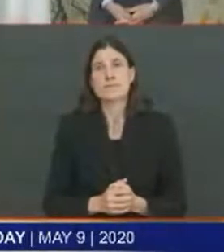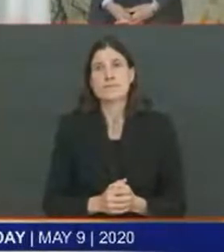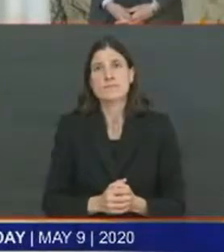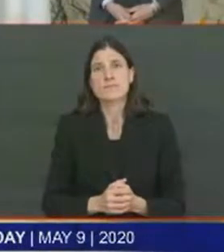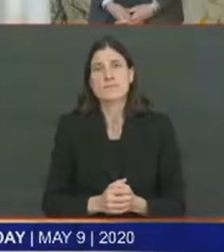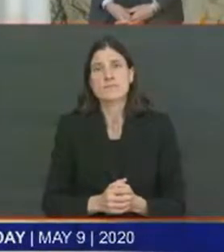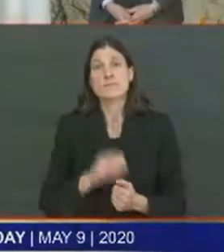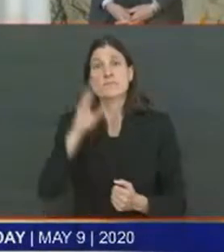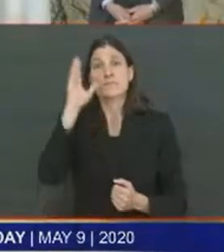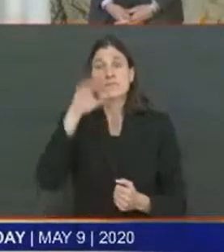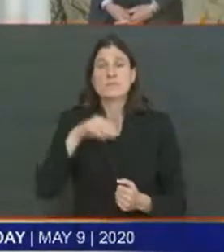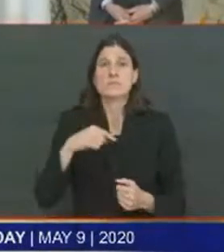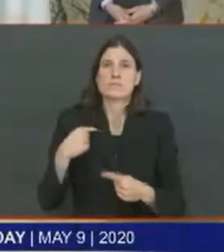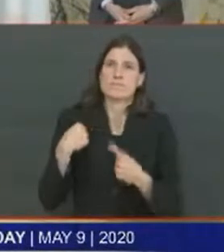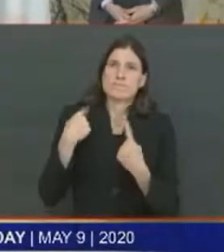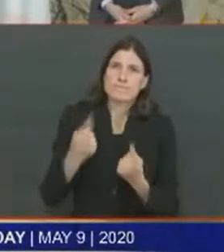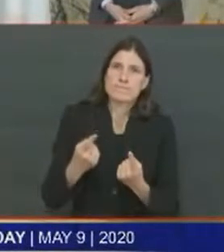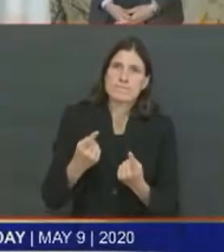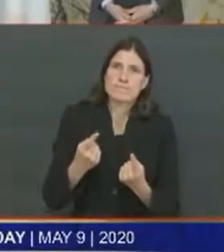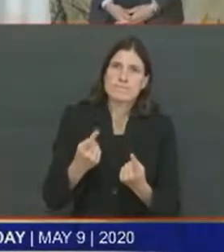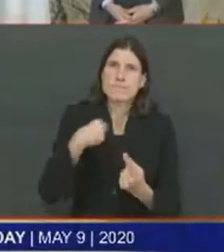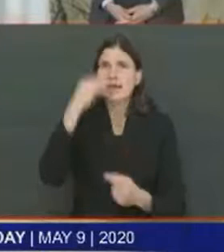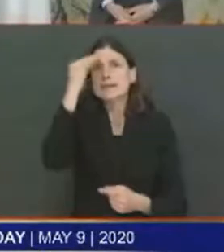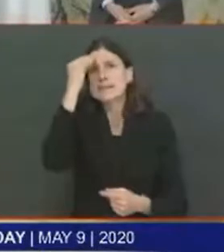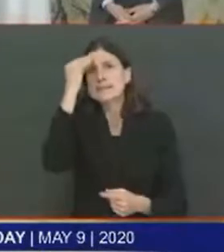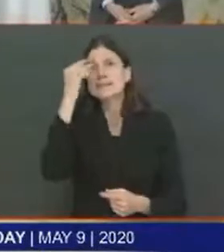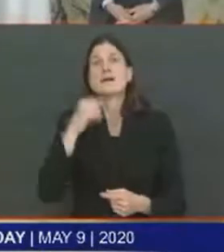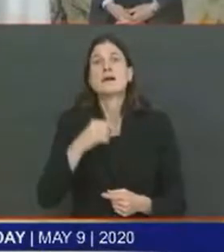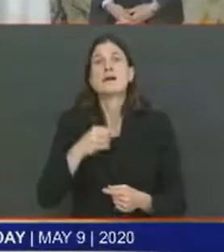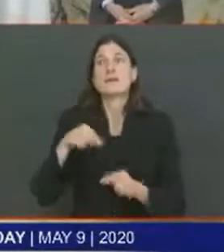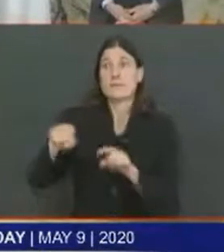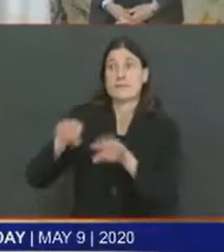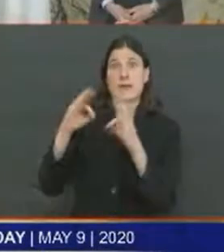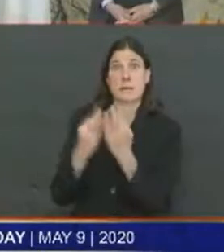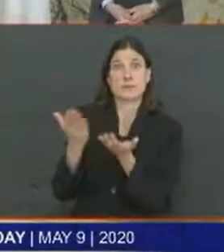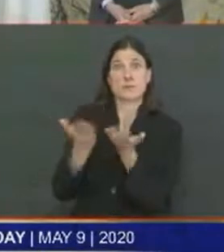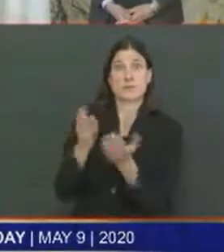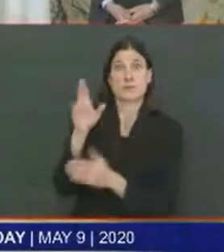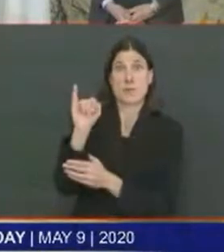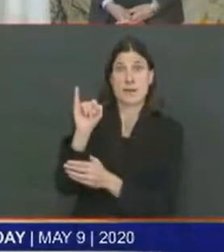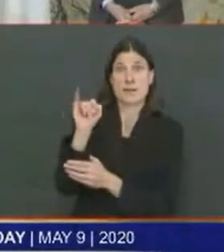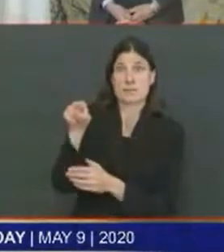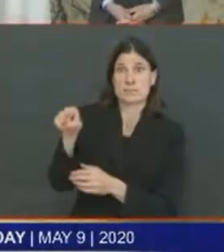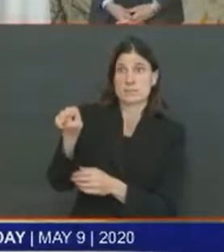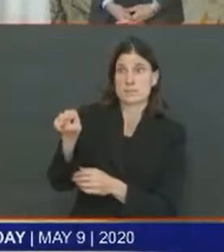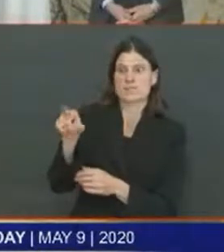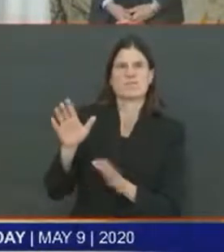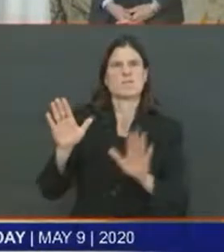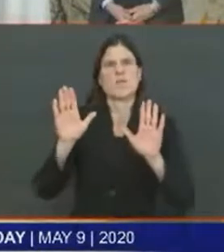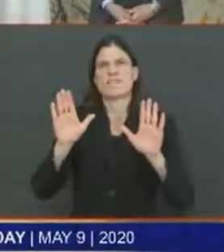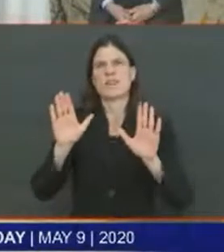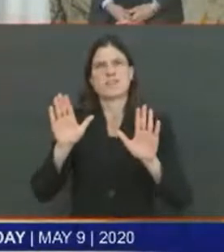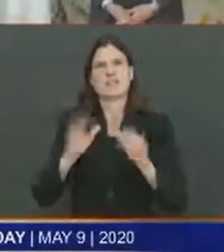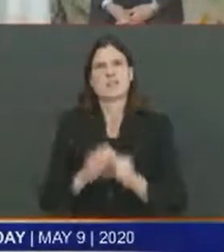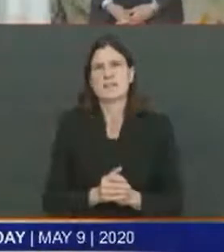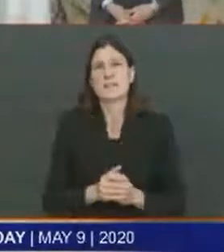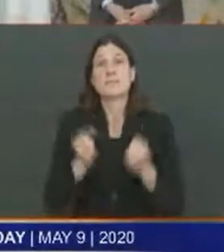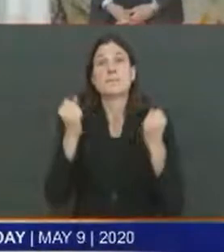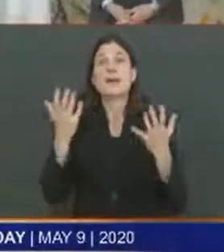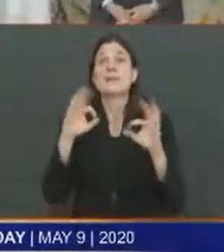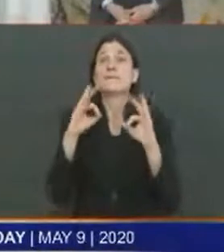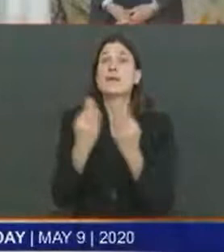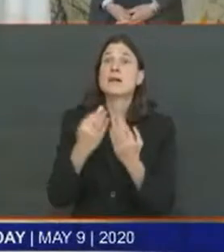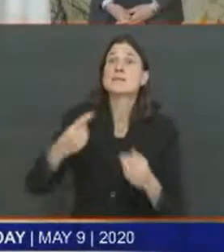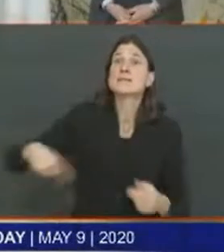highlight Family Service of Rhode Island. So many organizations have stepped up during this